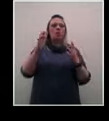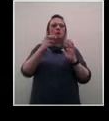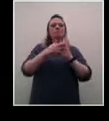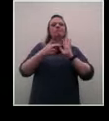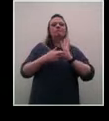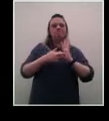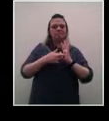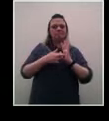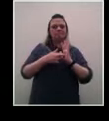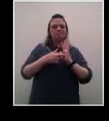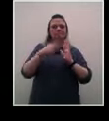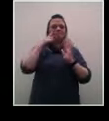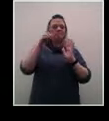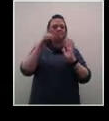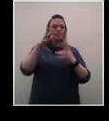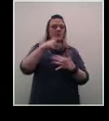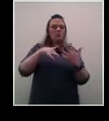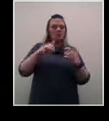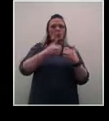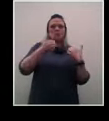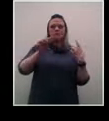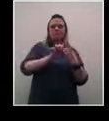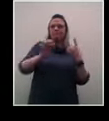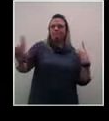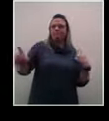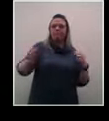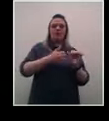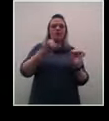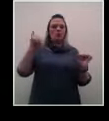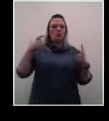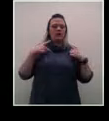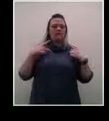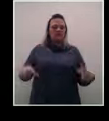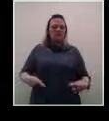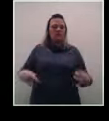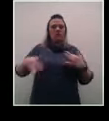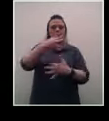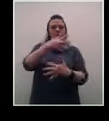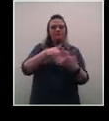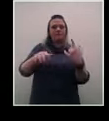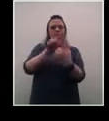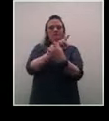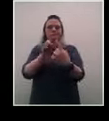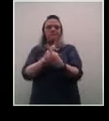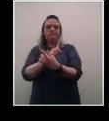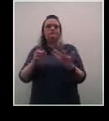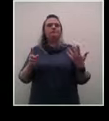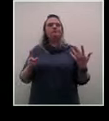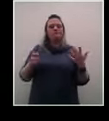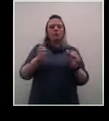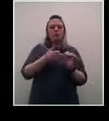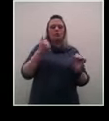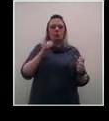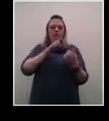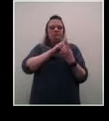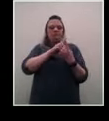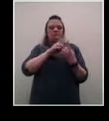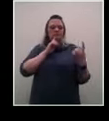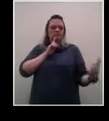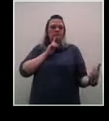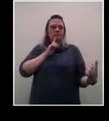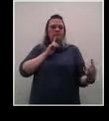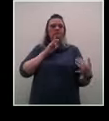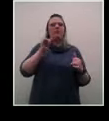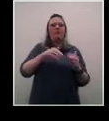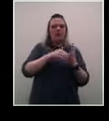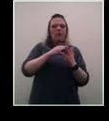regarding social distancing, avoiding the physical distancing, or I should say the physical closeness issues that often can cause the